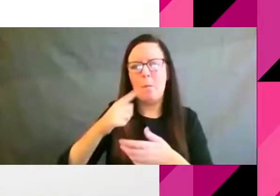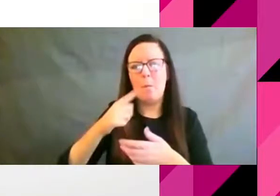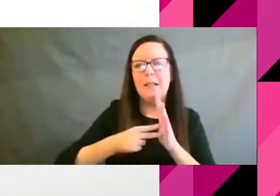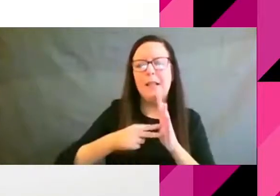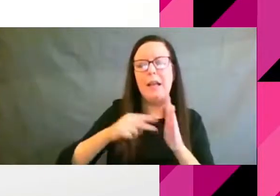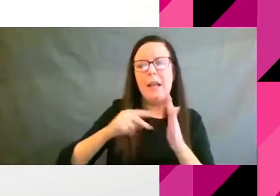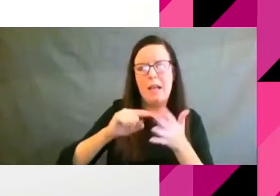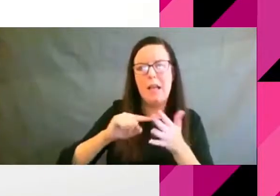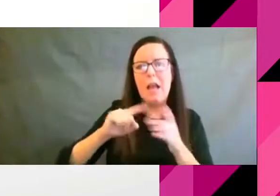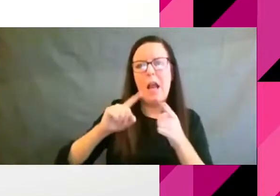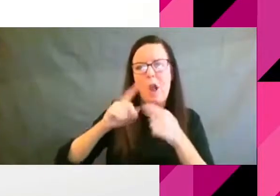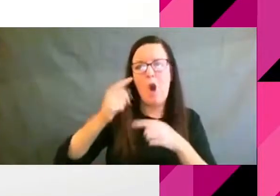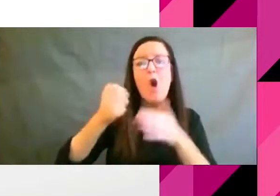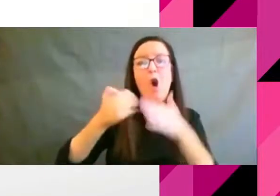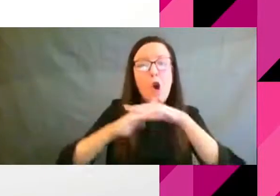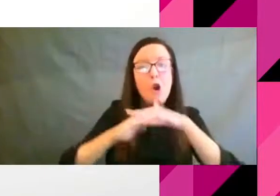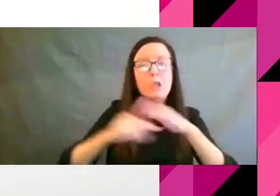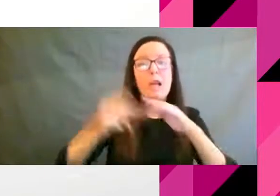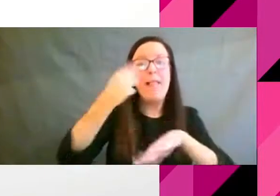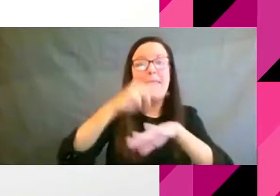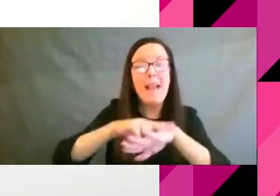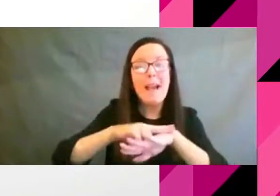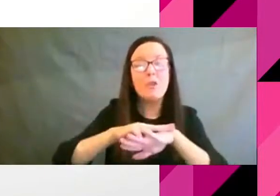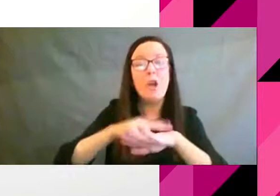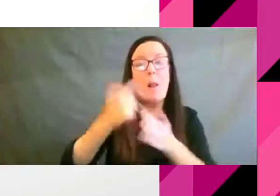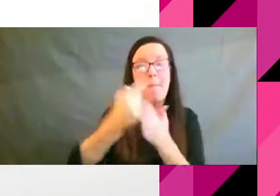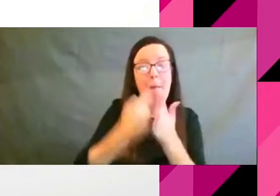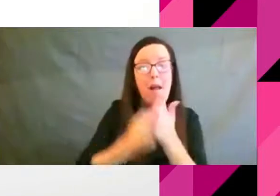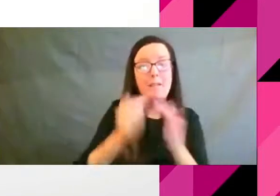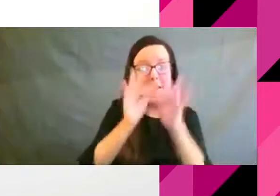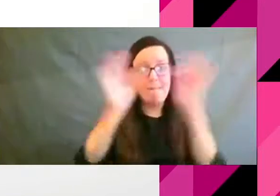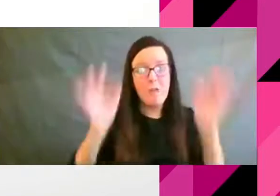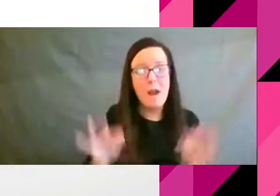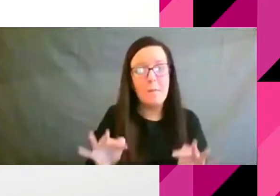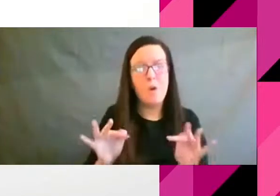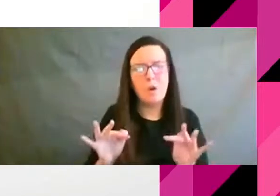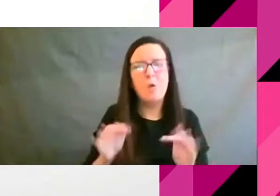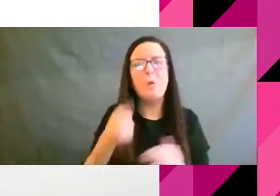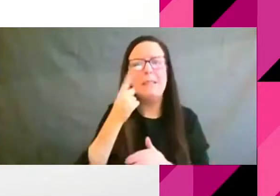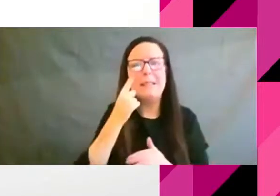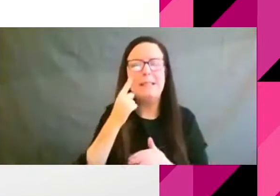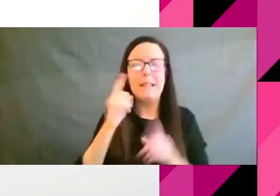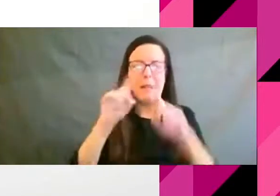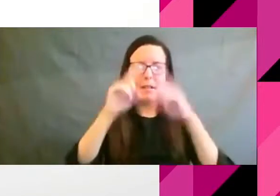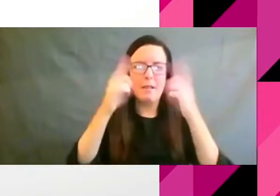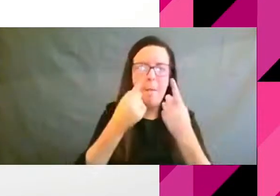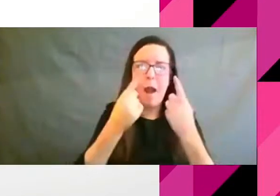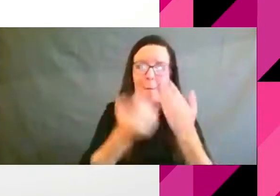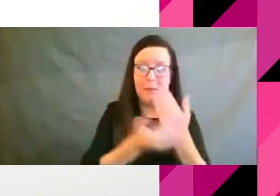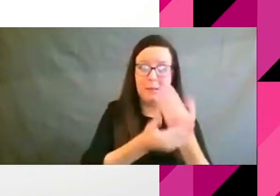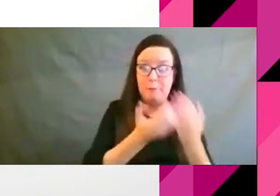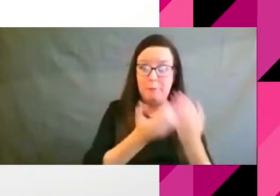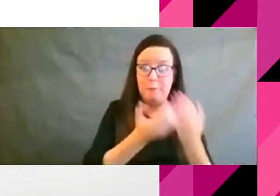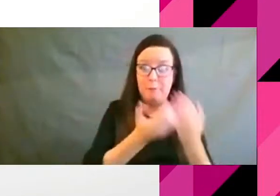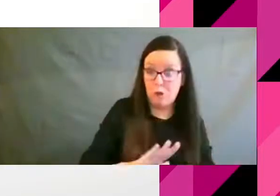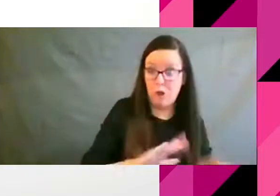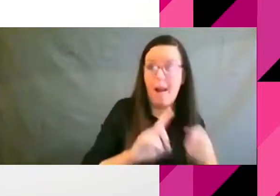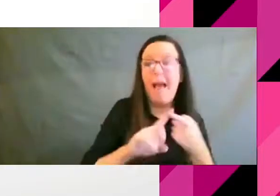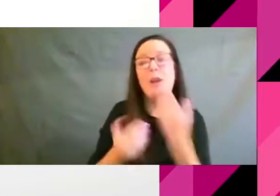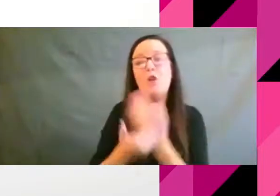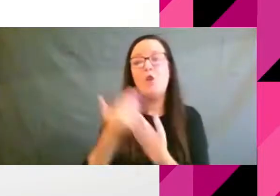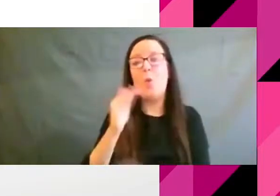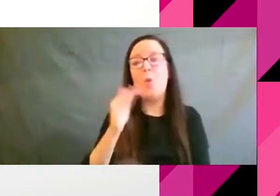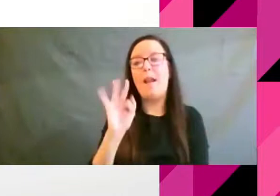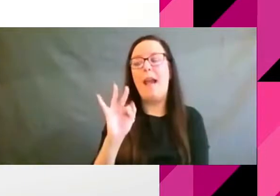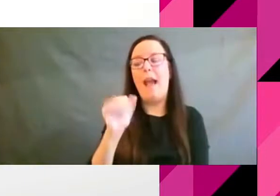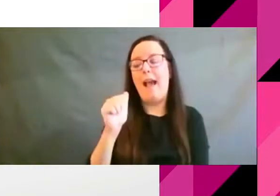which is overseen by the Department of Children and Youth Affairs. I am well aware that the data from the Oberstown Detention Centre shows that children